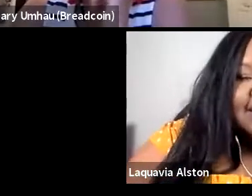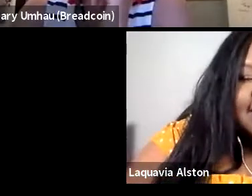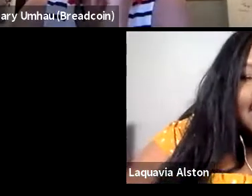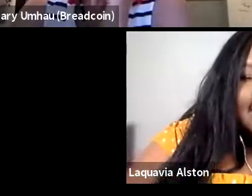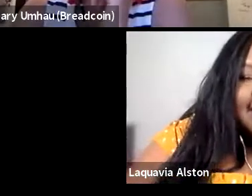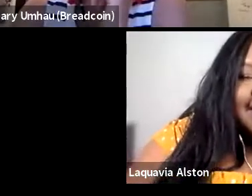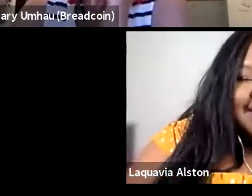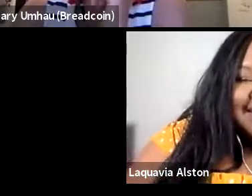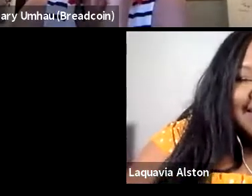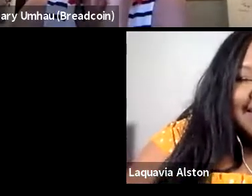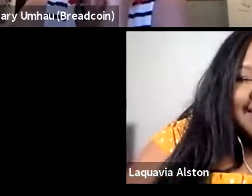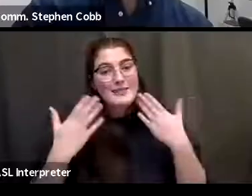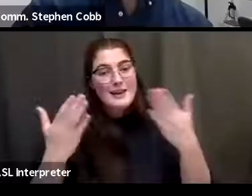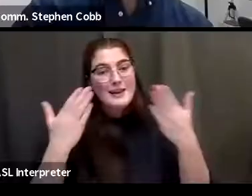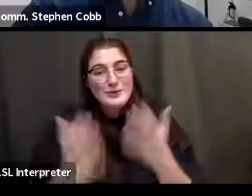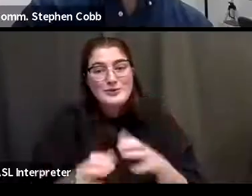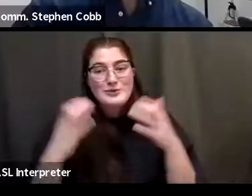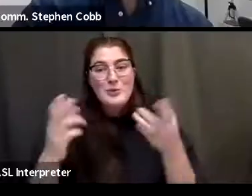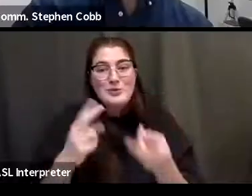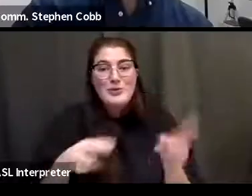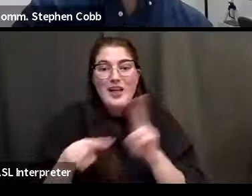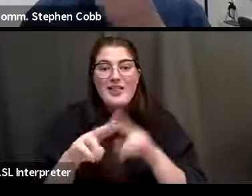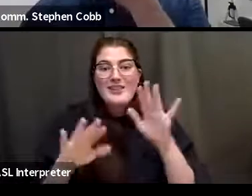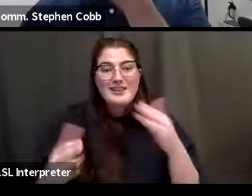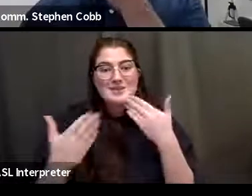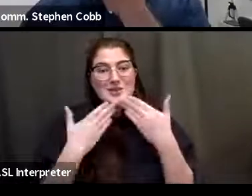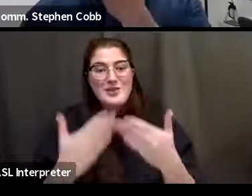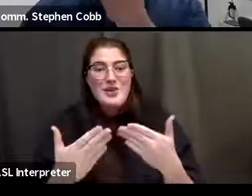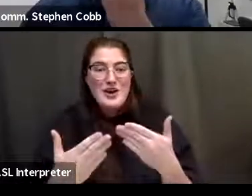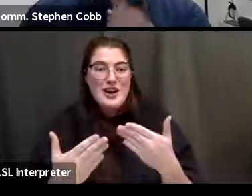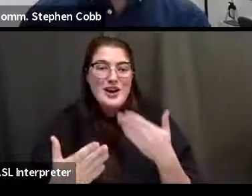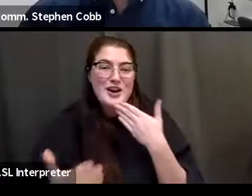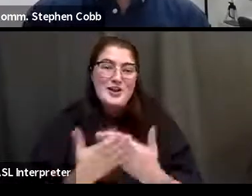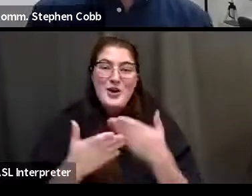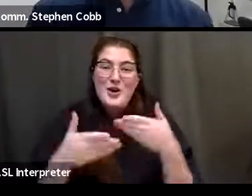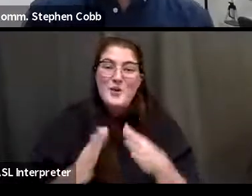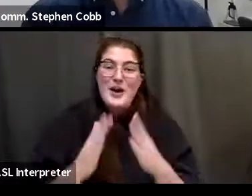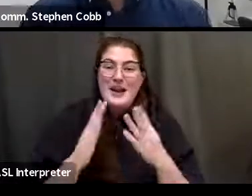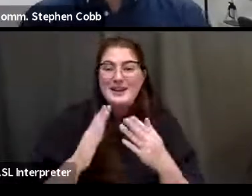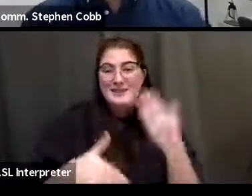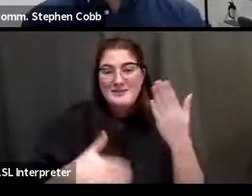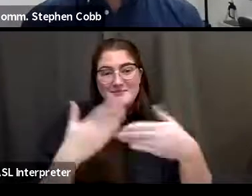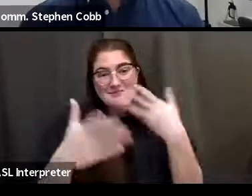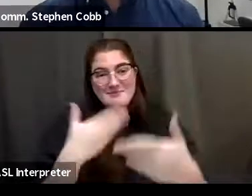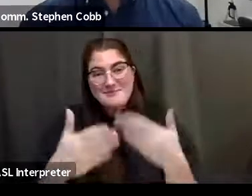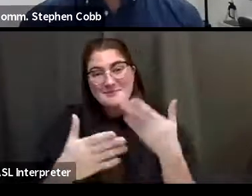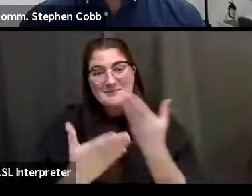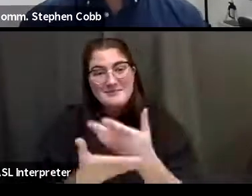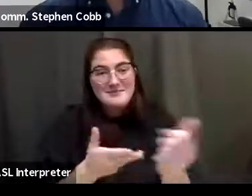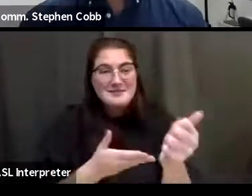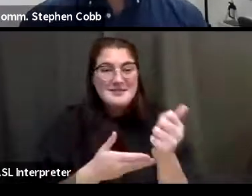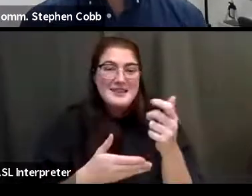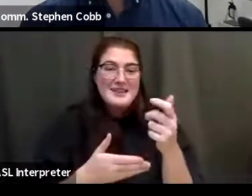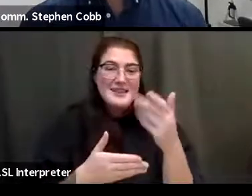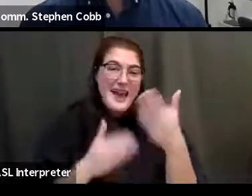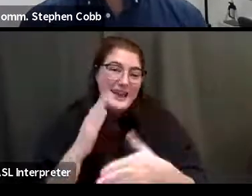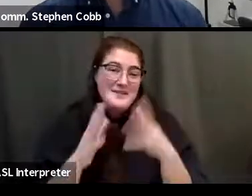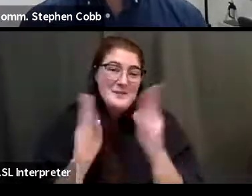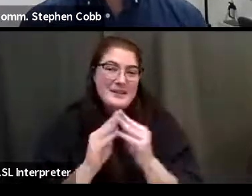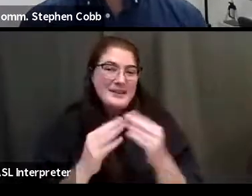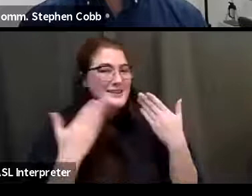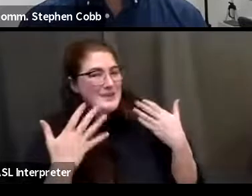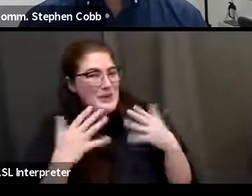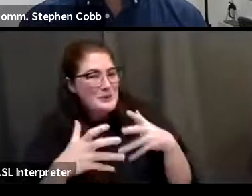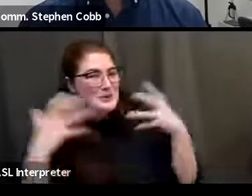so much for that update. That's an uplifting way to kick off the rest of the meeting. Thank you all. Thank you so much.